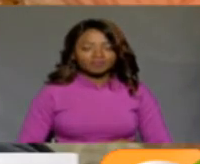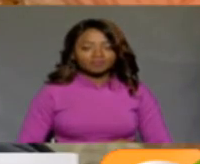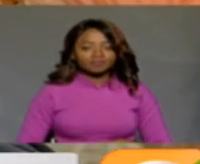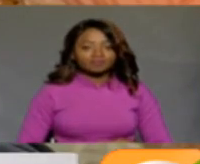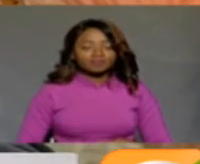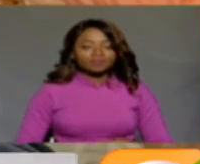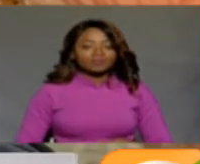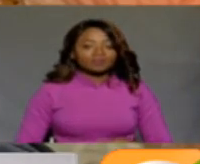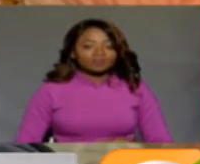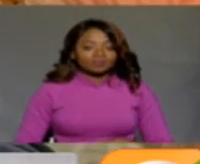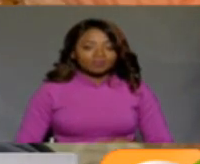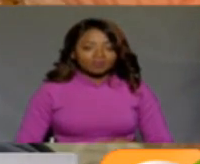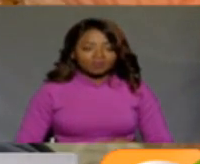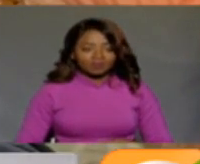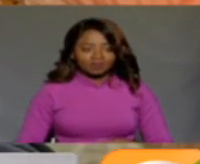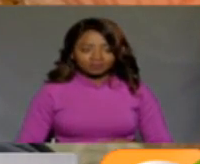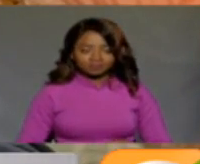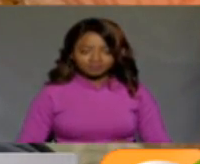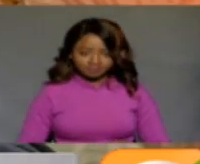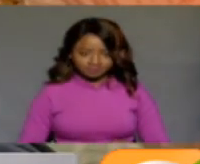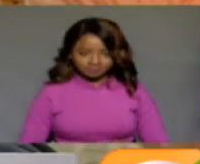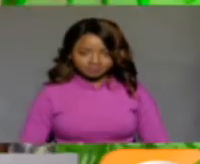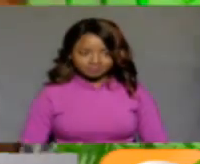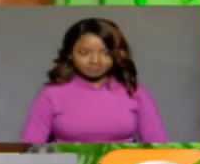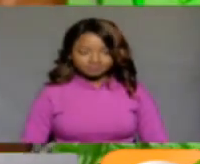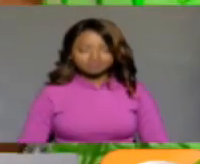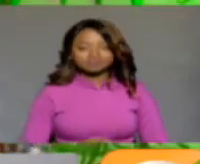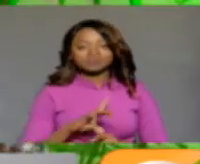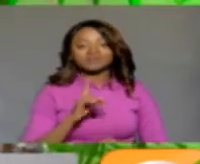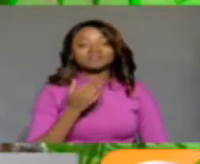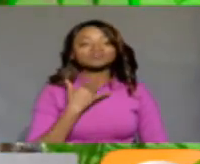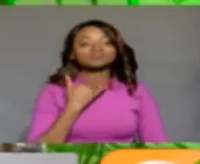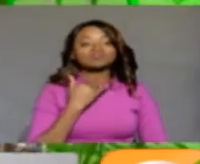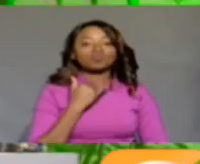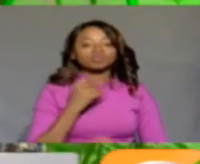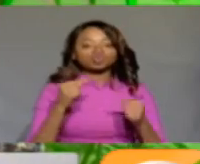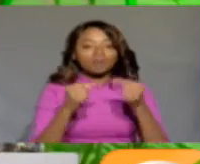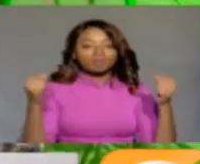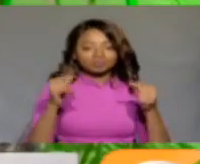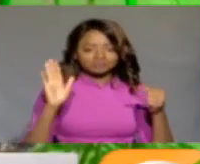First, I want to differ with Okeo Mtata on one thing. When you look at